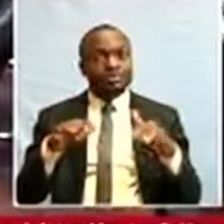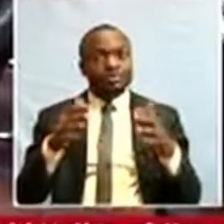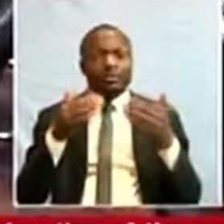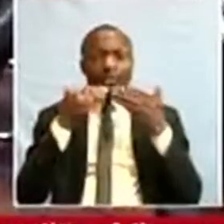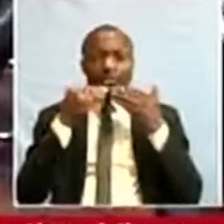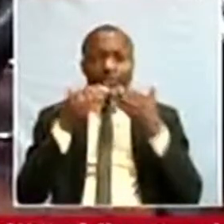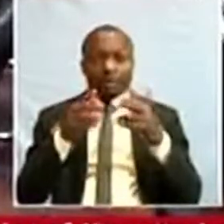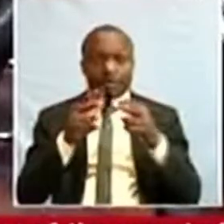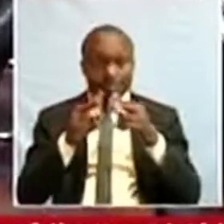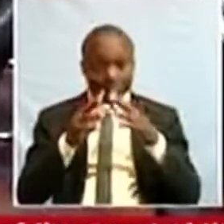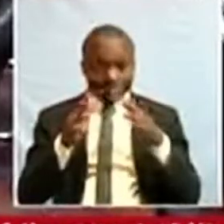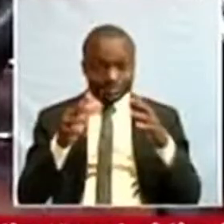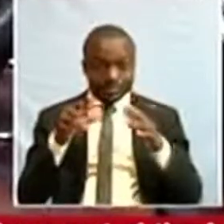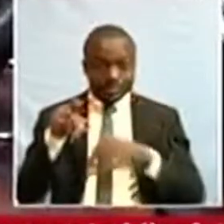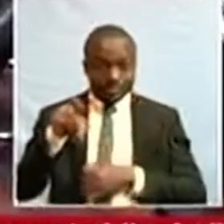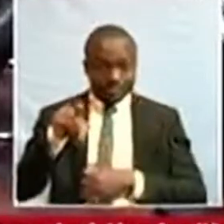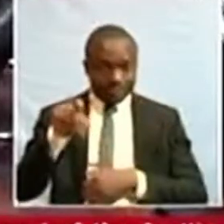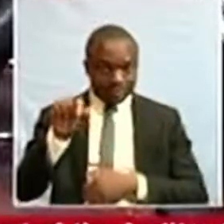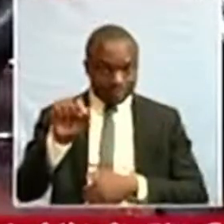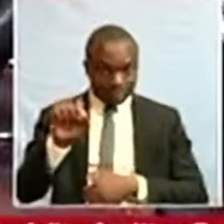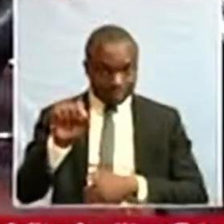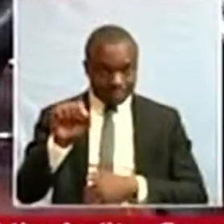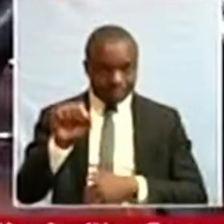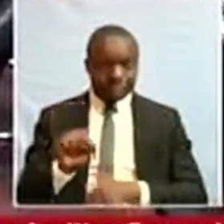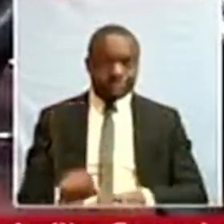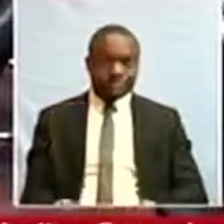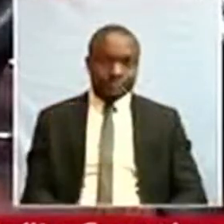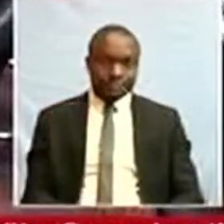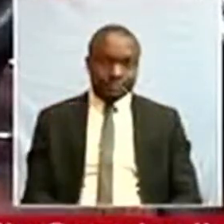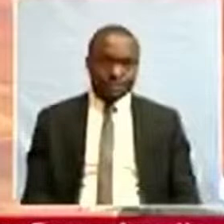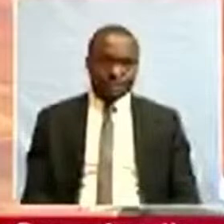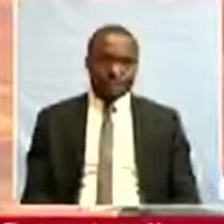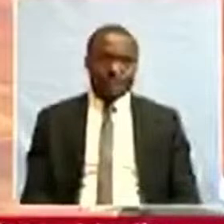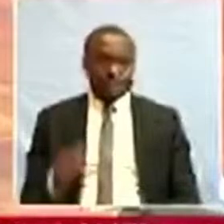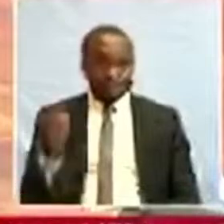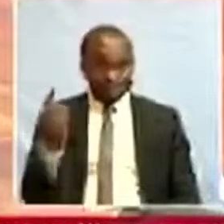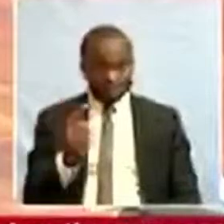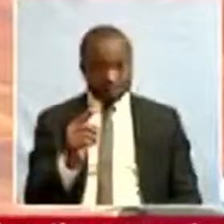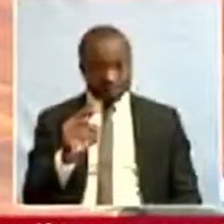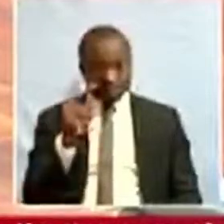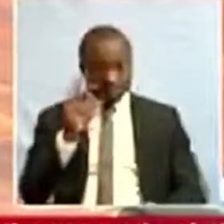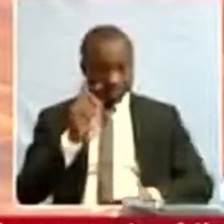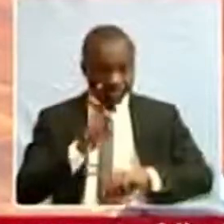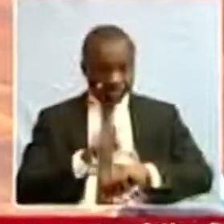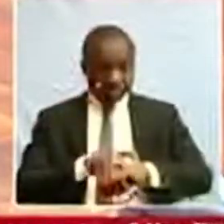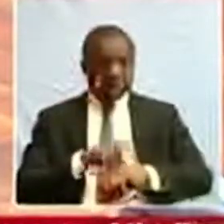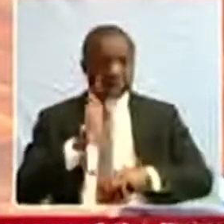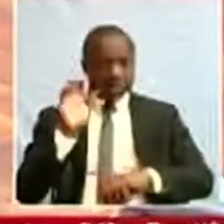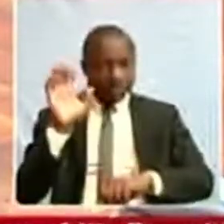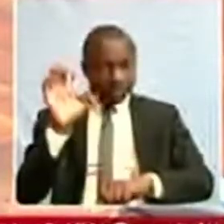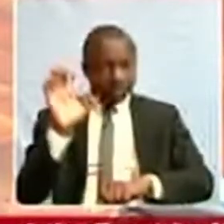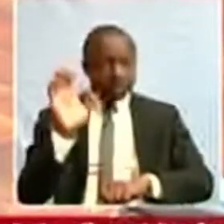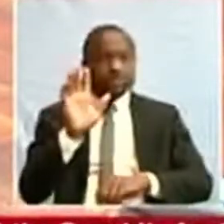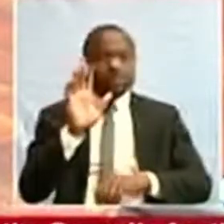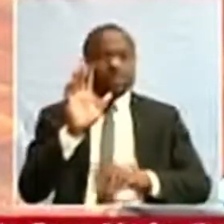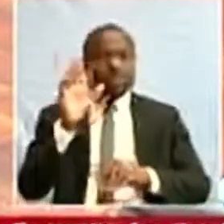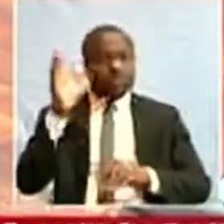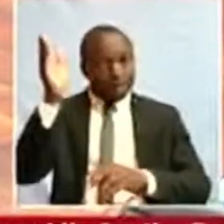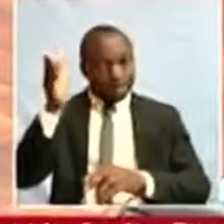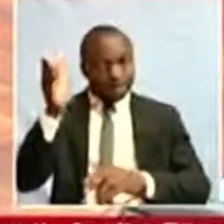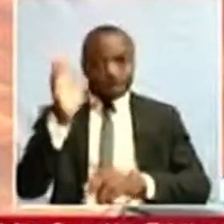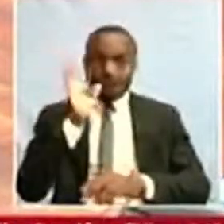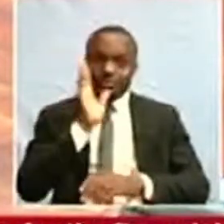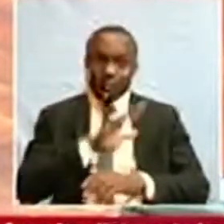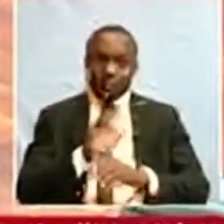Thanks so much, PS. PS, you are coming for a second time. You did your submission last time, and today we'll